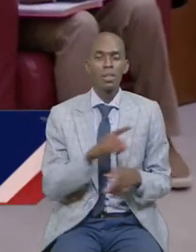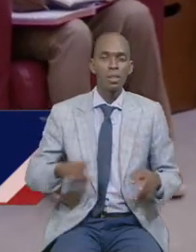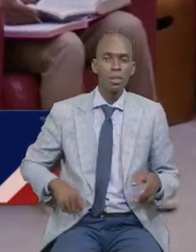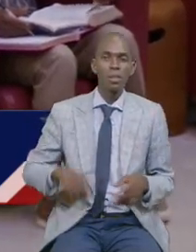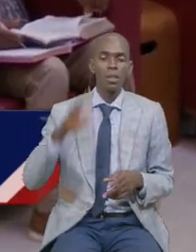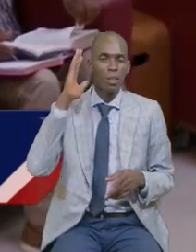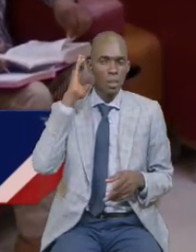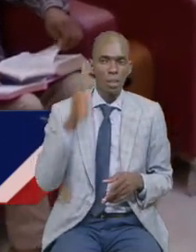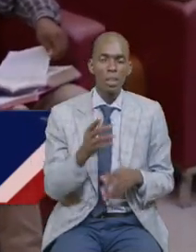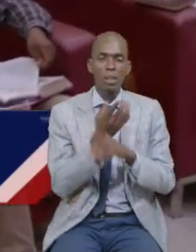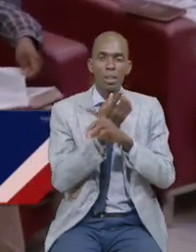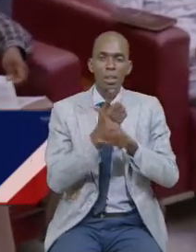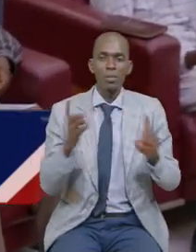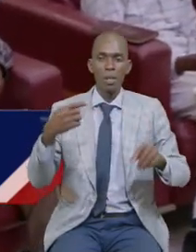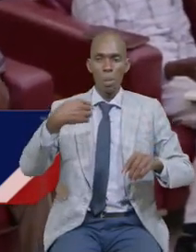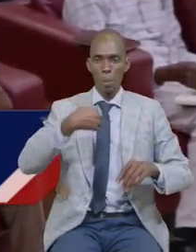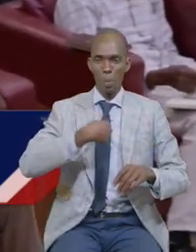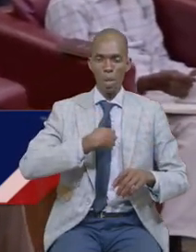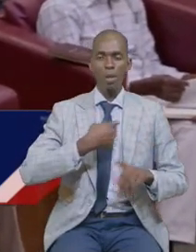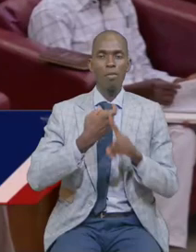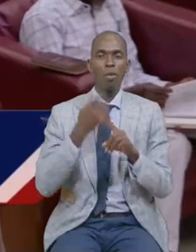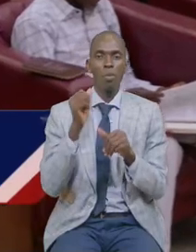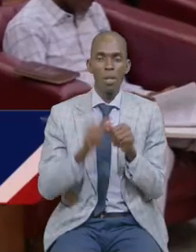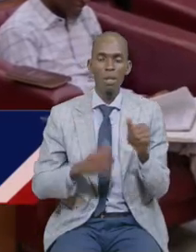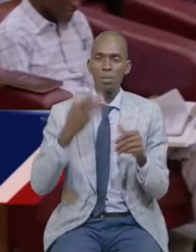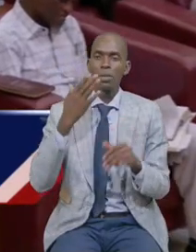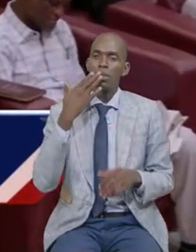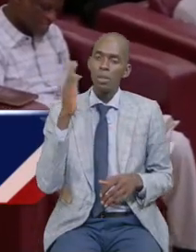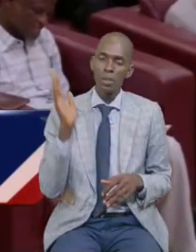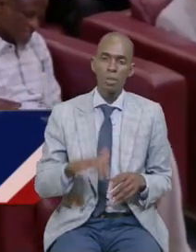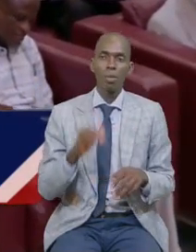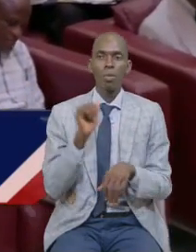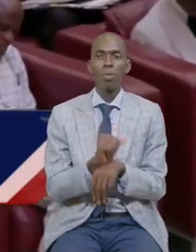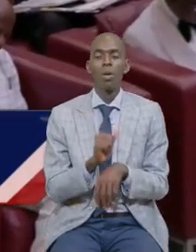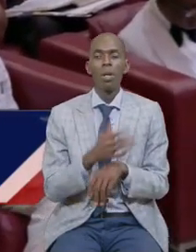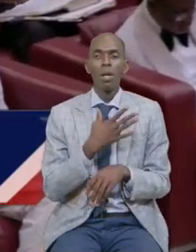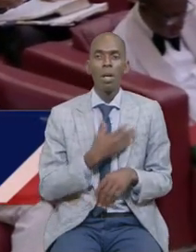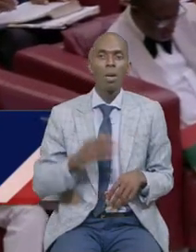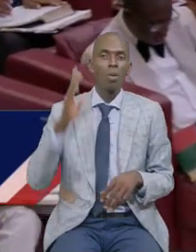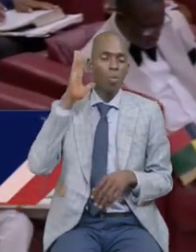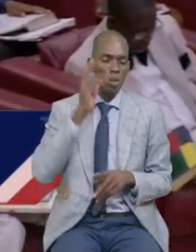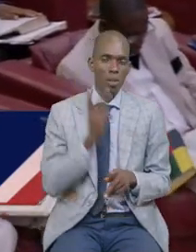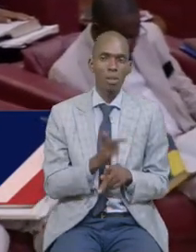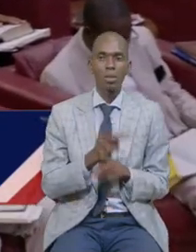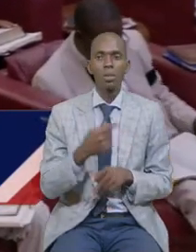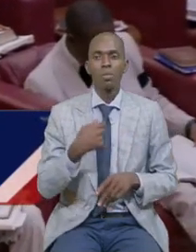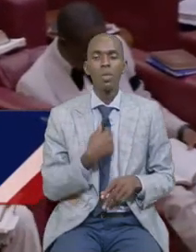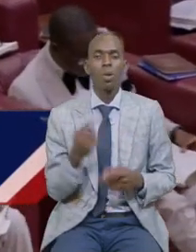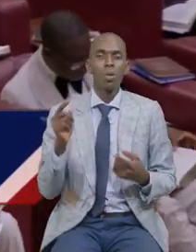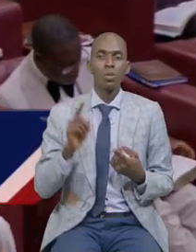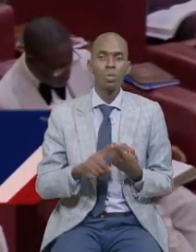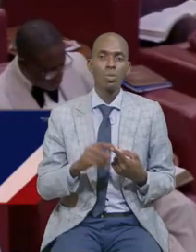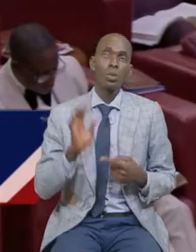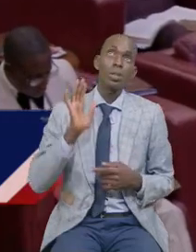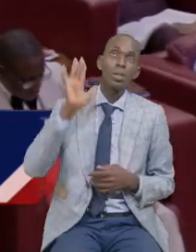shall deliver me from every evil work, and will preserve me unto his